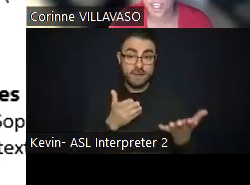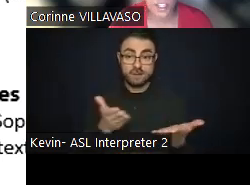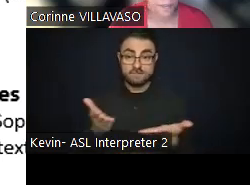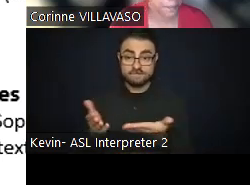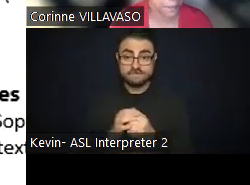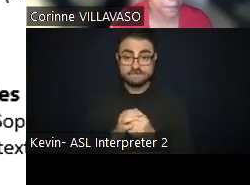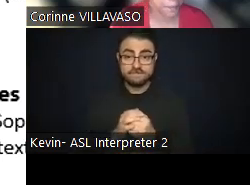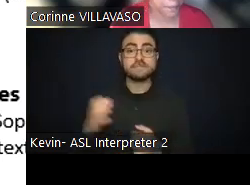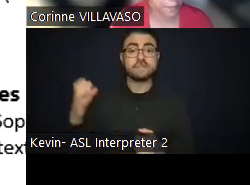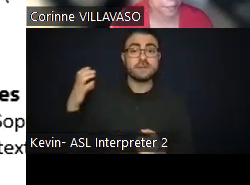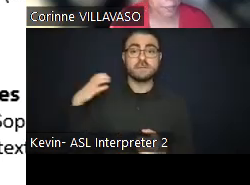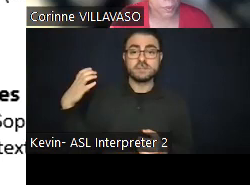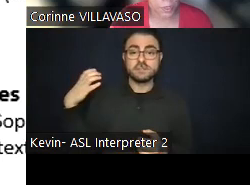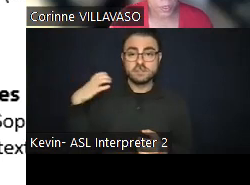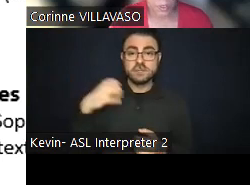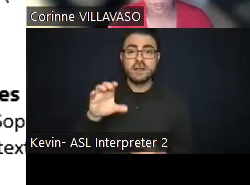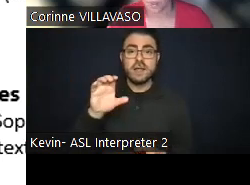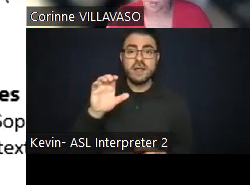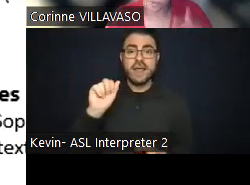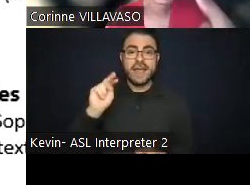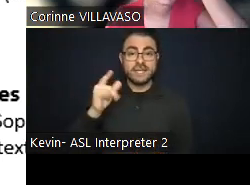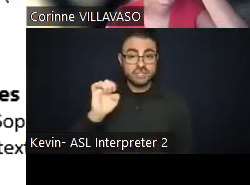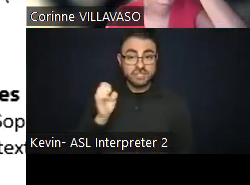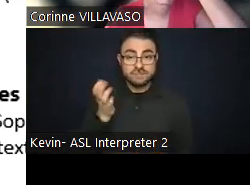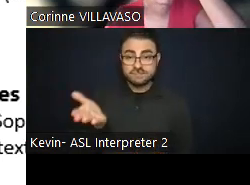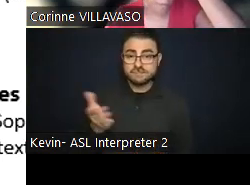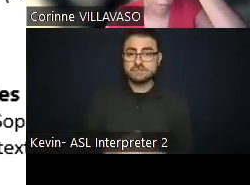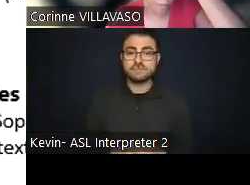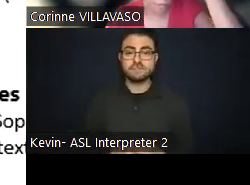Commissioner Angie? Thank you.